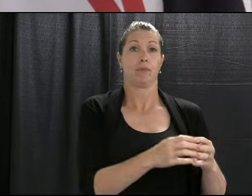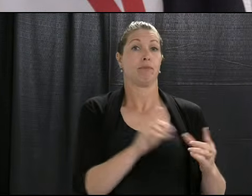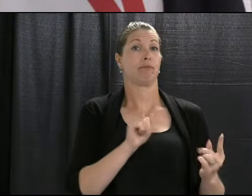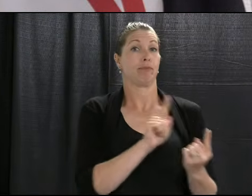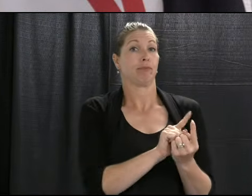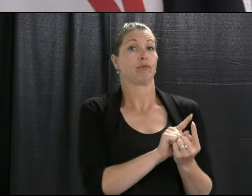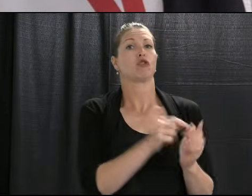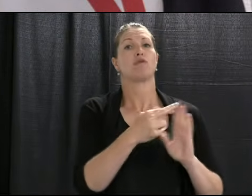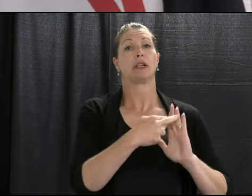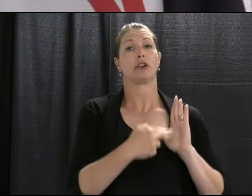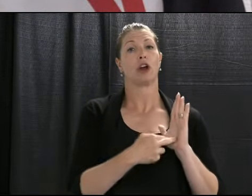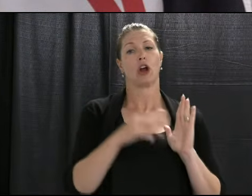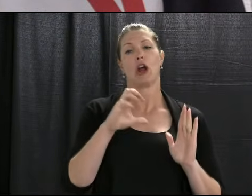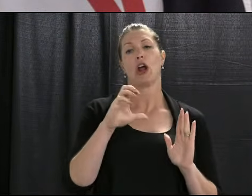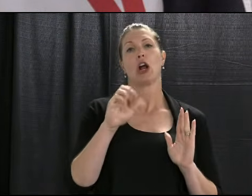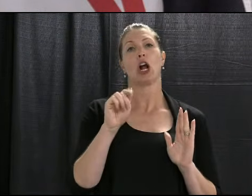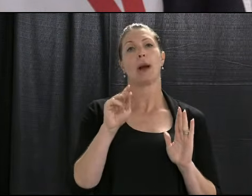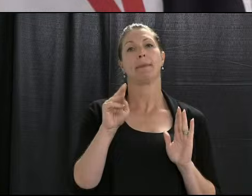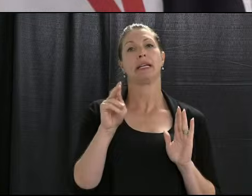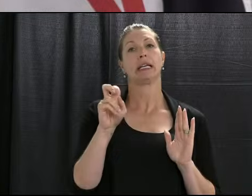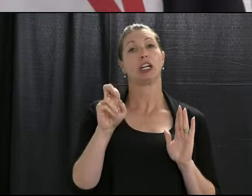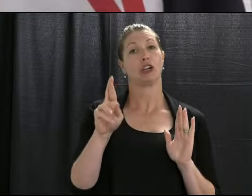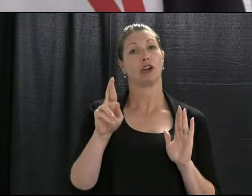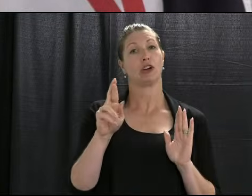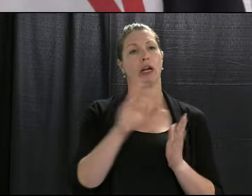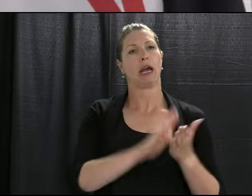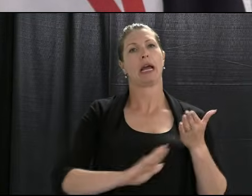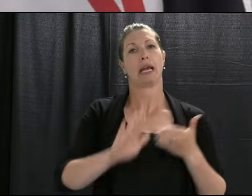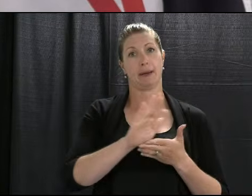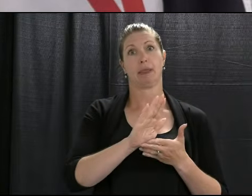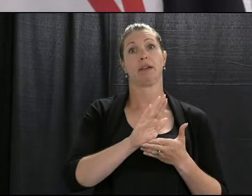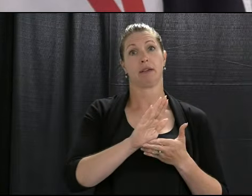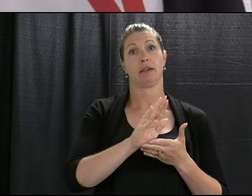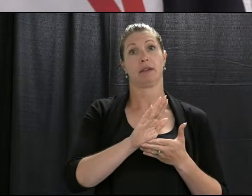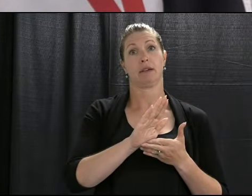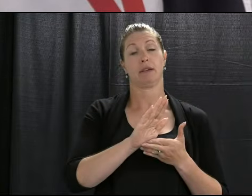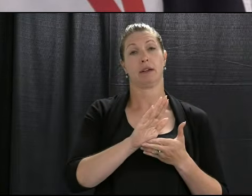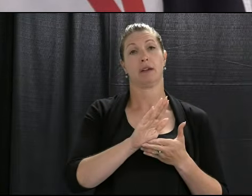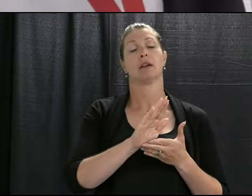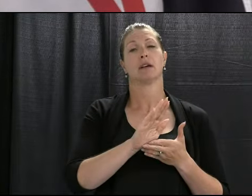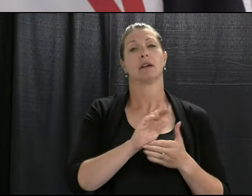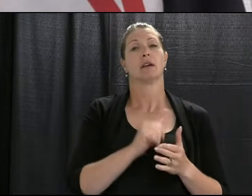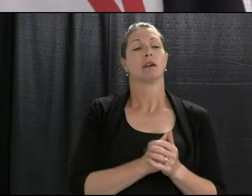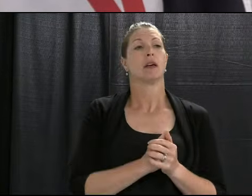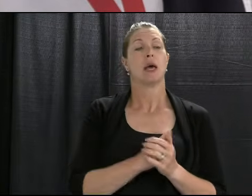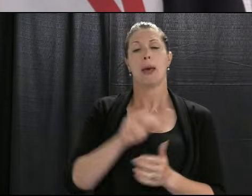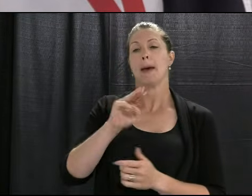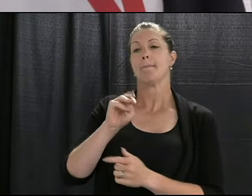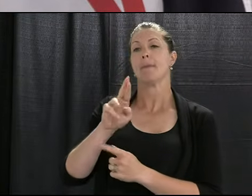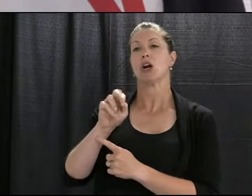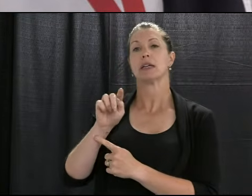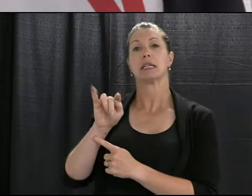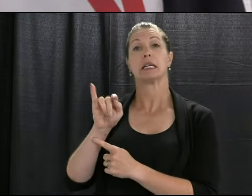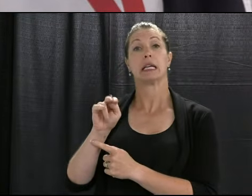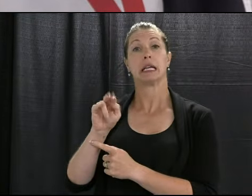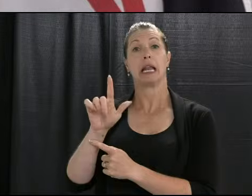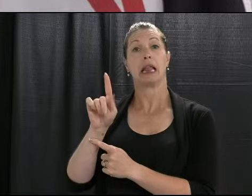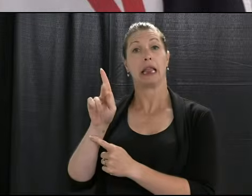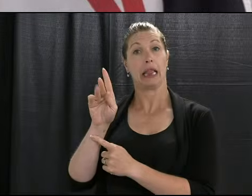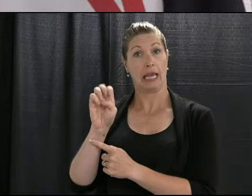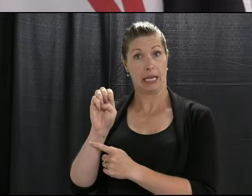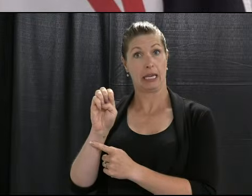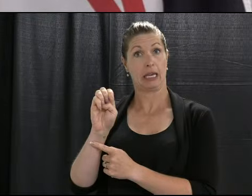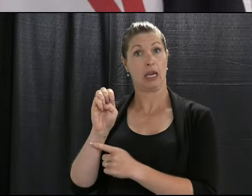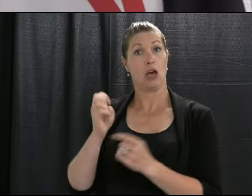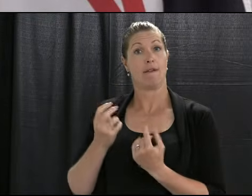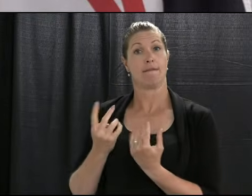Carbonear Academy. Update on all the fires: the central fire, the Martin Lake fire. The southern edge of the